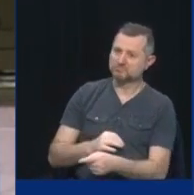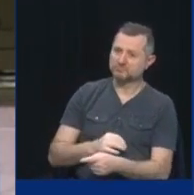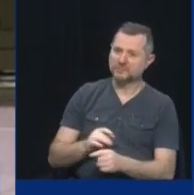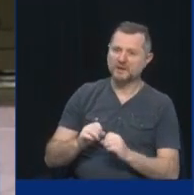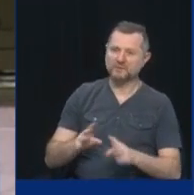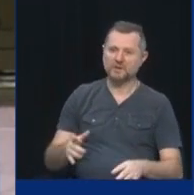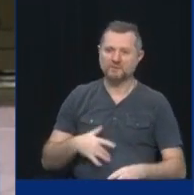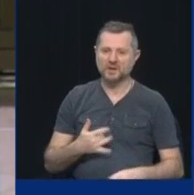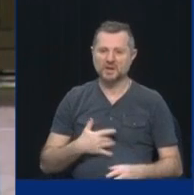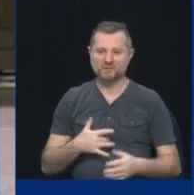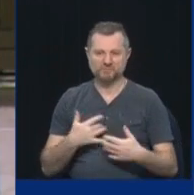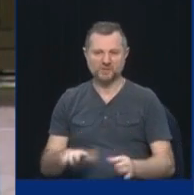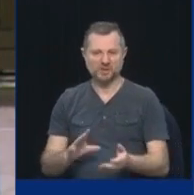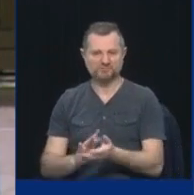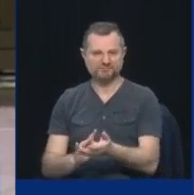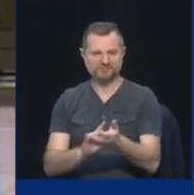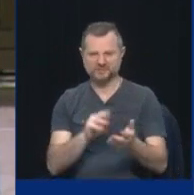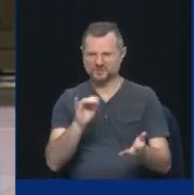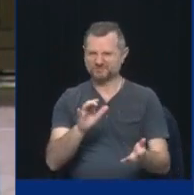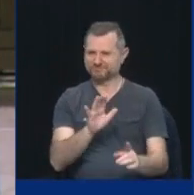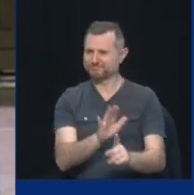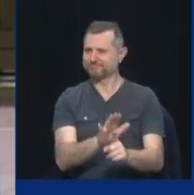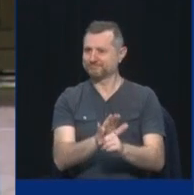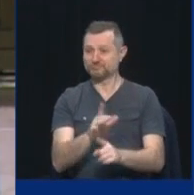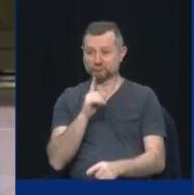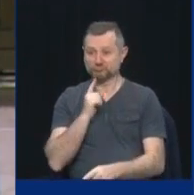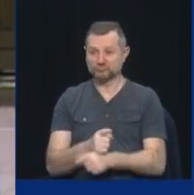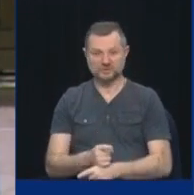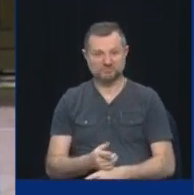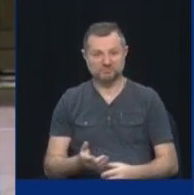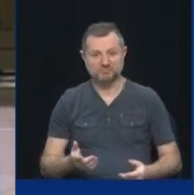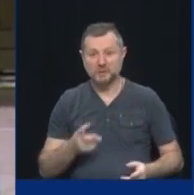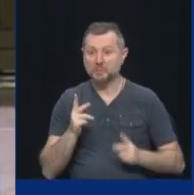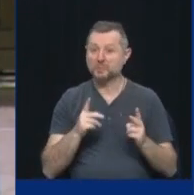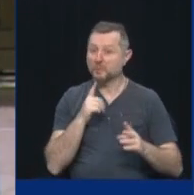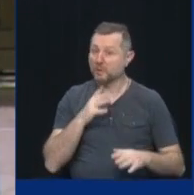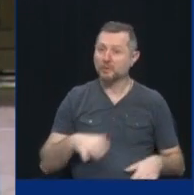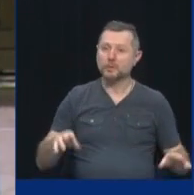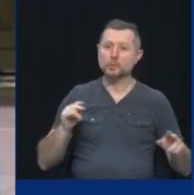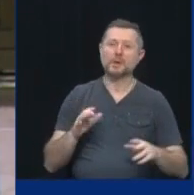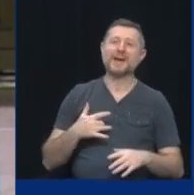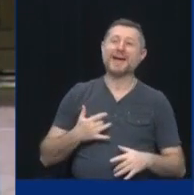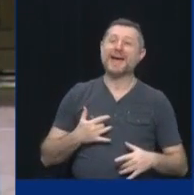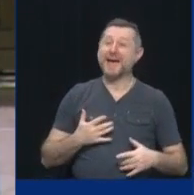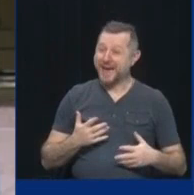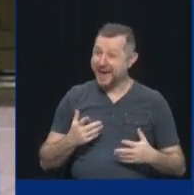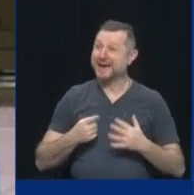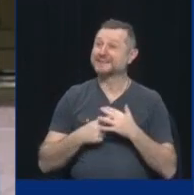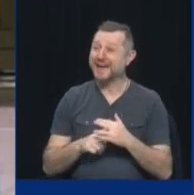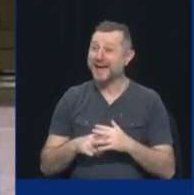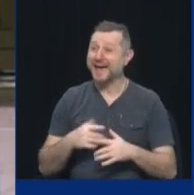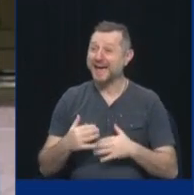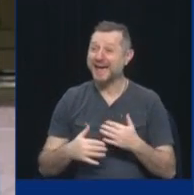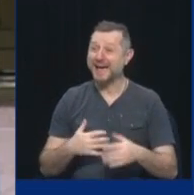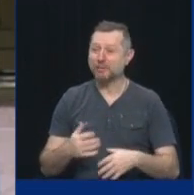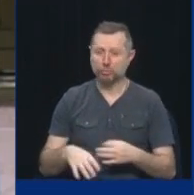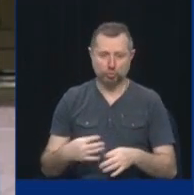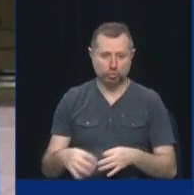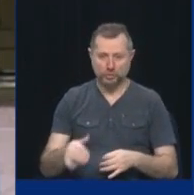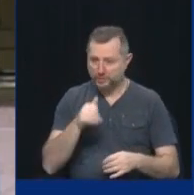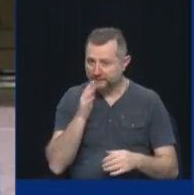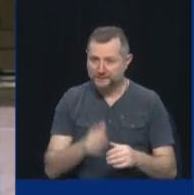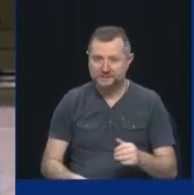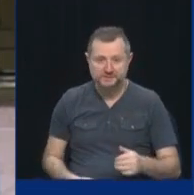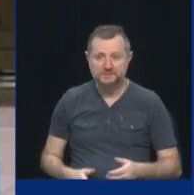for New York City. Said, we feel like we can't get anything done anymore. Can you get it done?